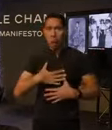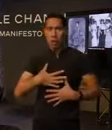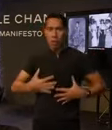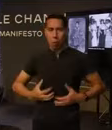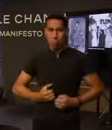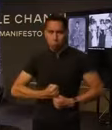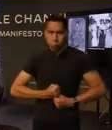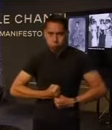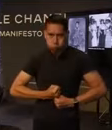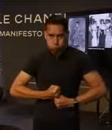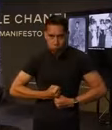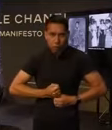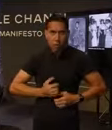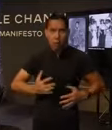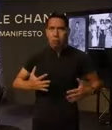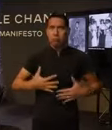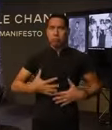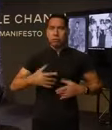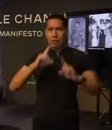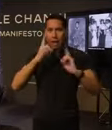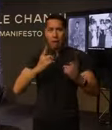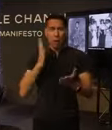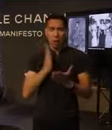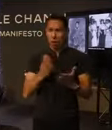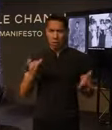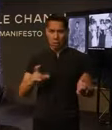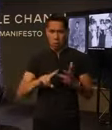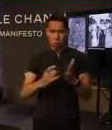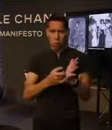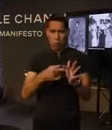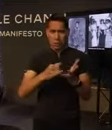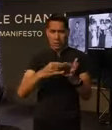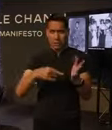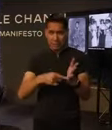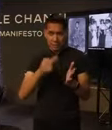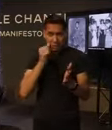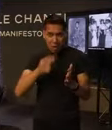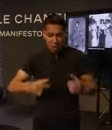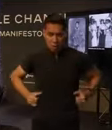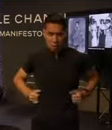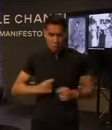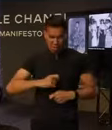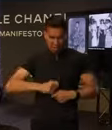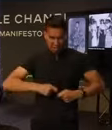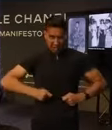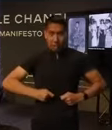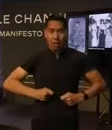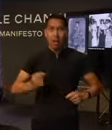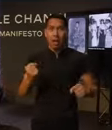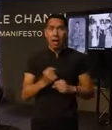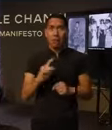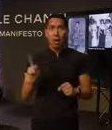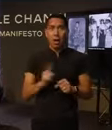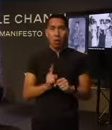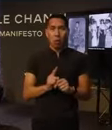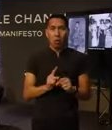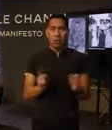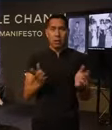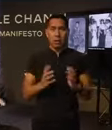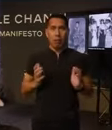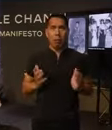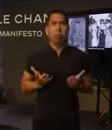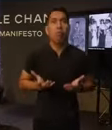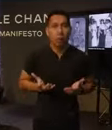And so with these rigid corsets, they were all about, you know, making the bust protrude,